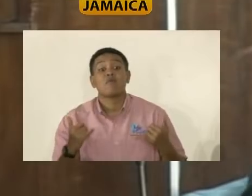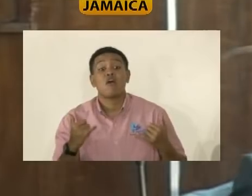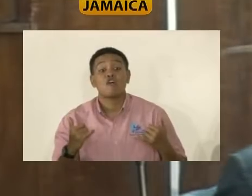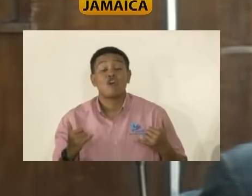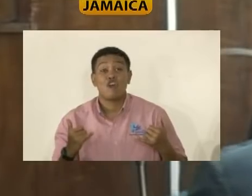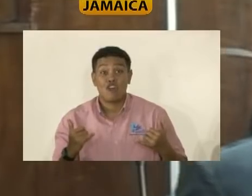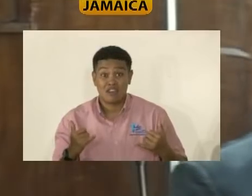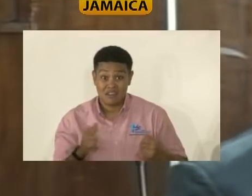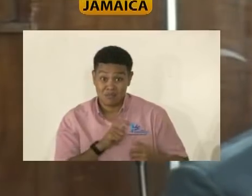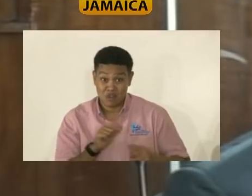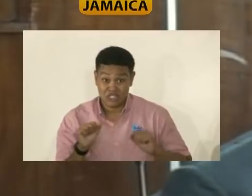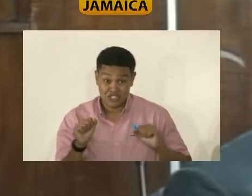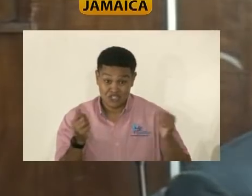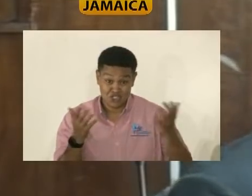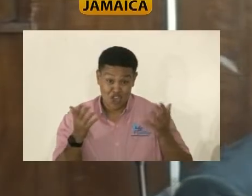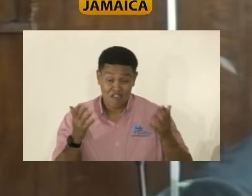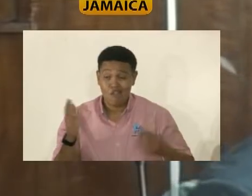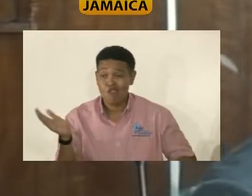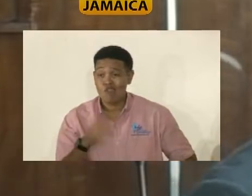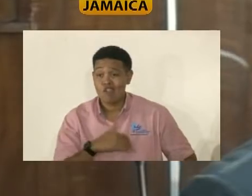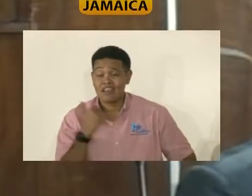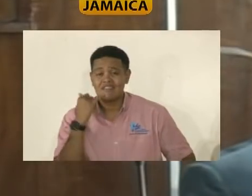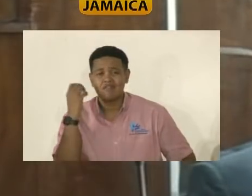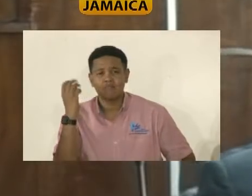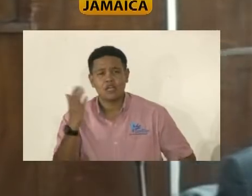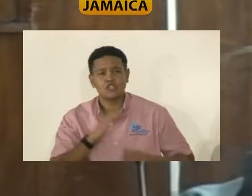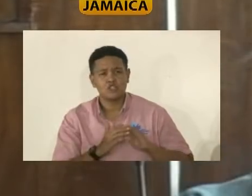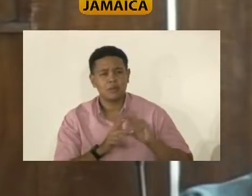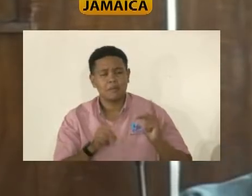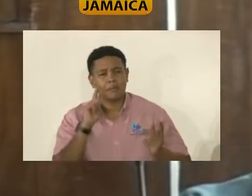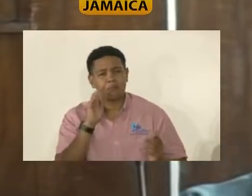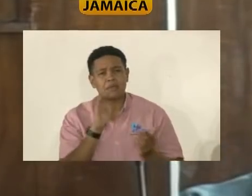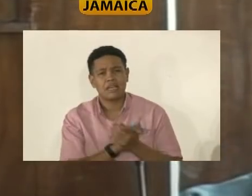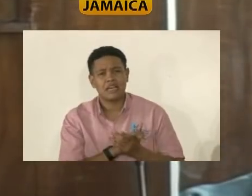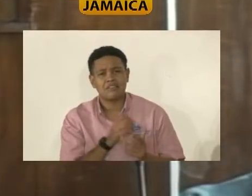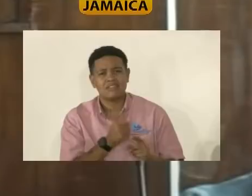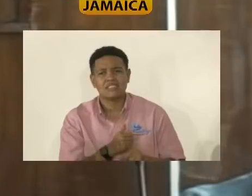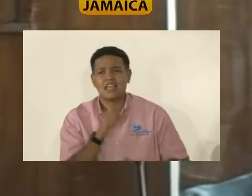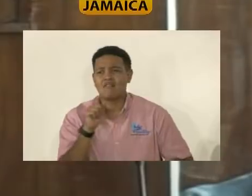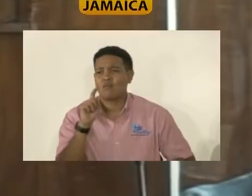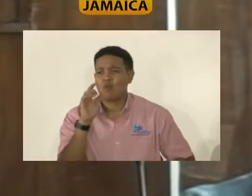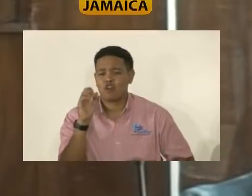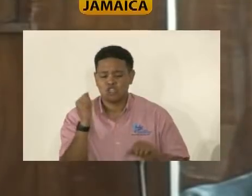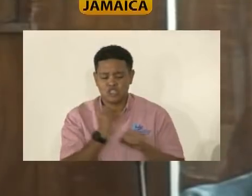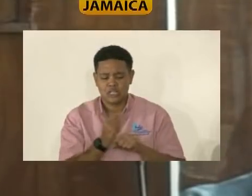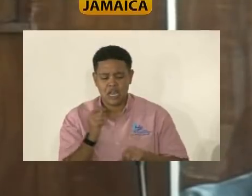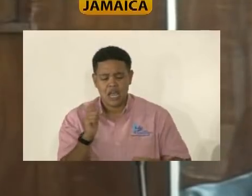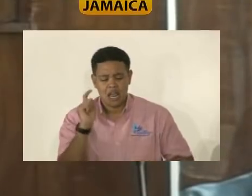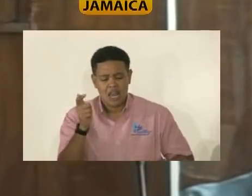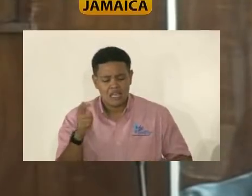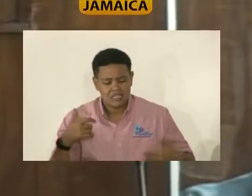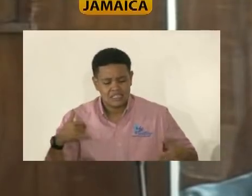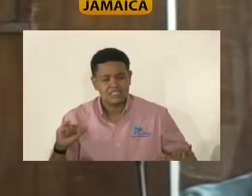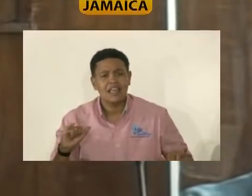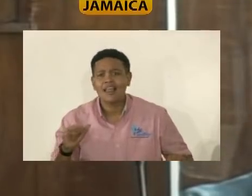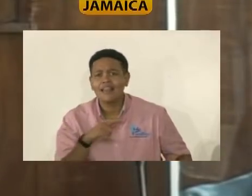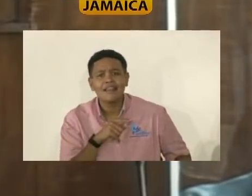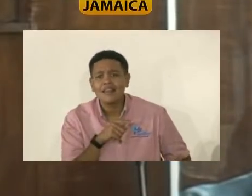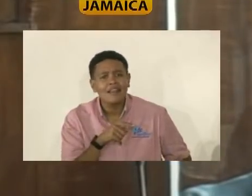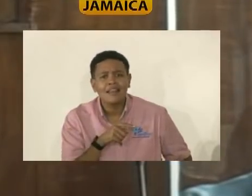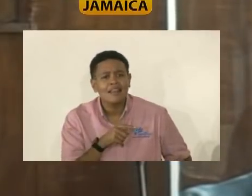undermined if many Jamaicans are convinced that a century and a half later, the JCF still